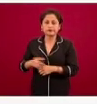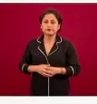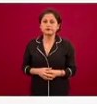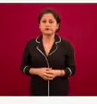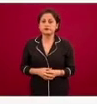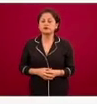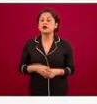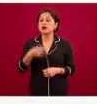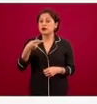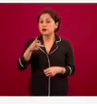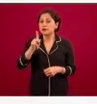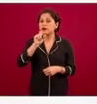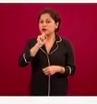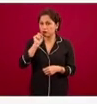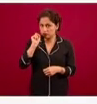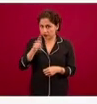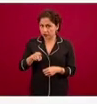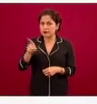fatalities per state,